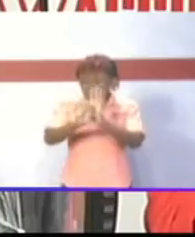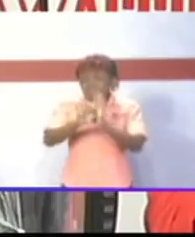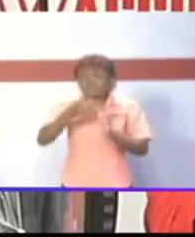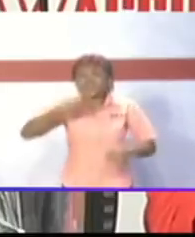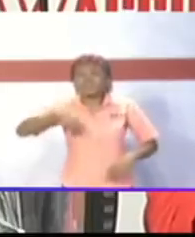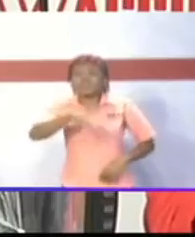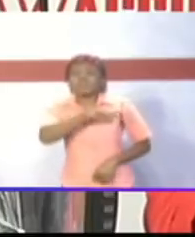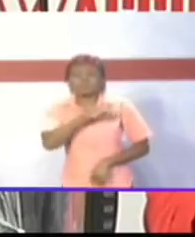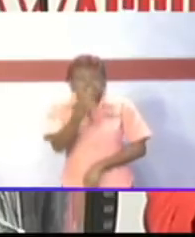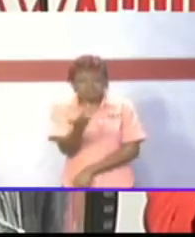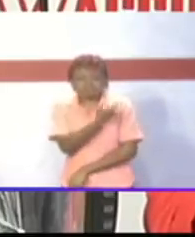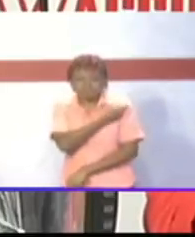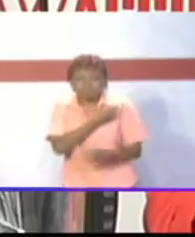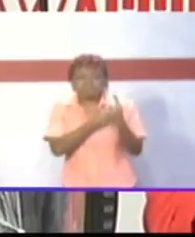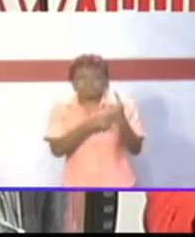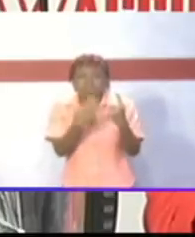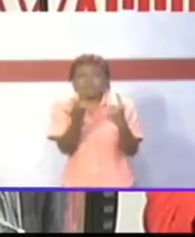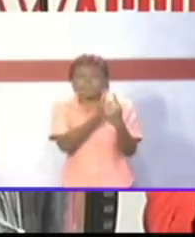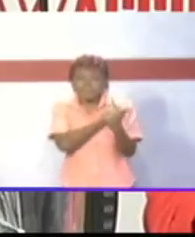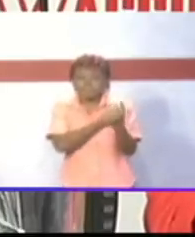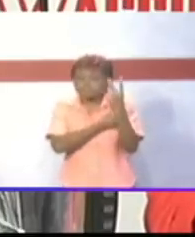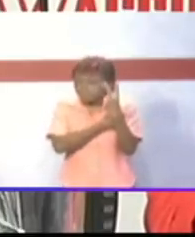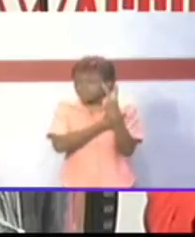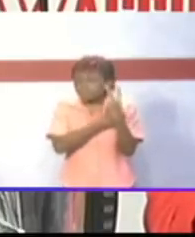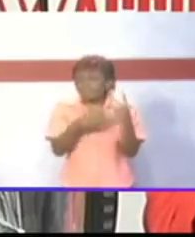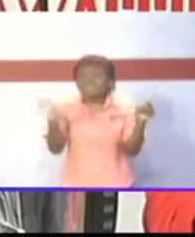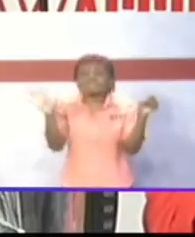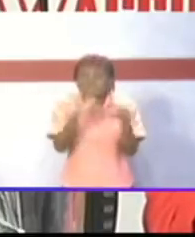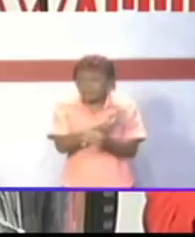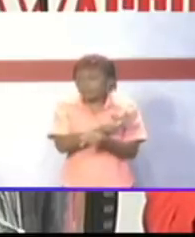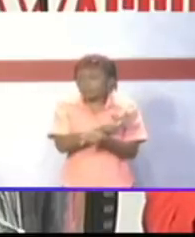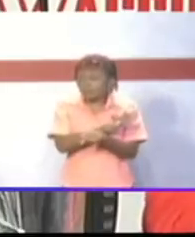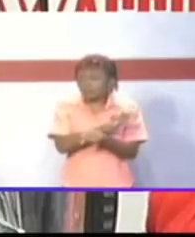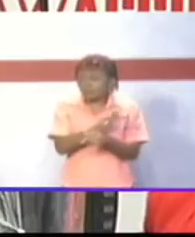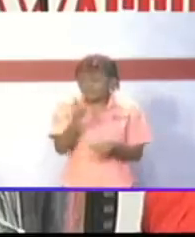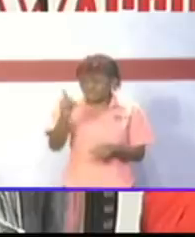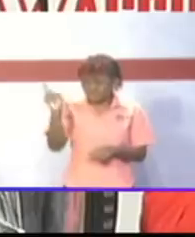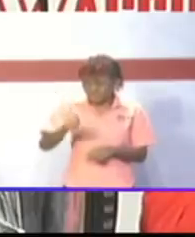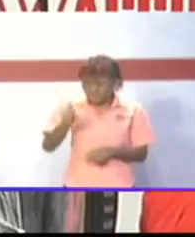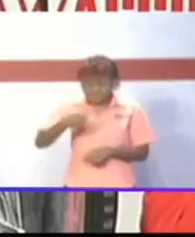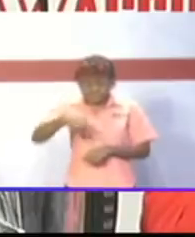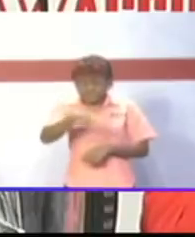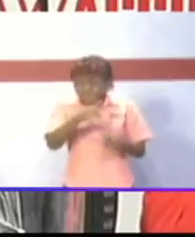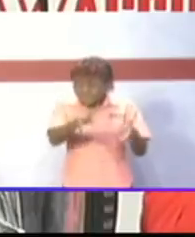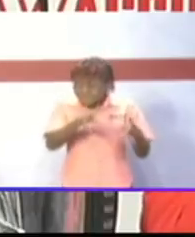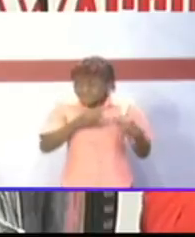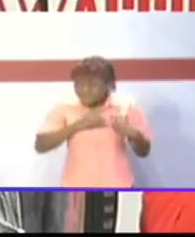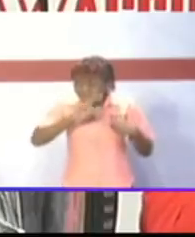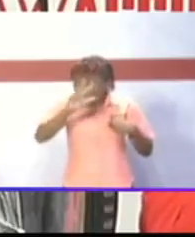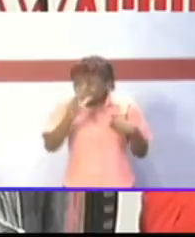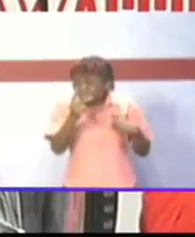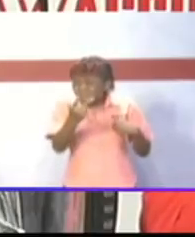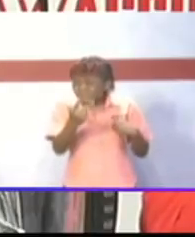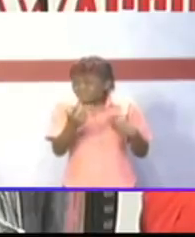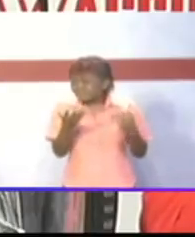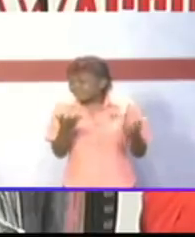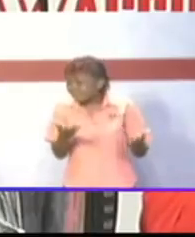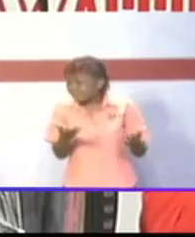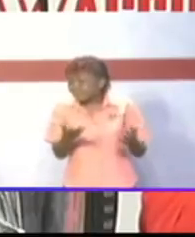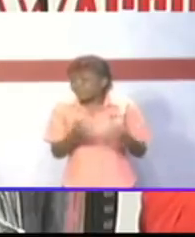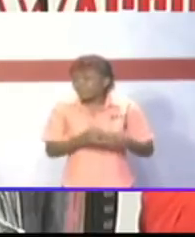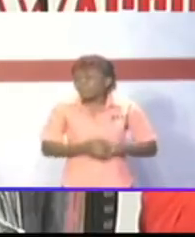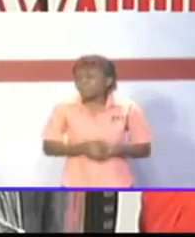question about the safe zones, once you have 2 doses of a 2-dose regime or 1 dose of